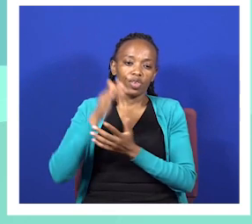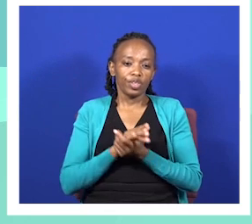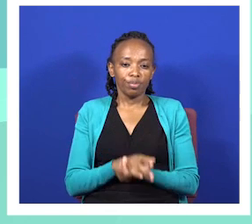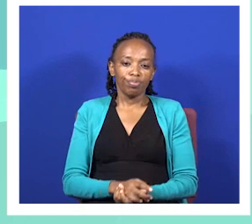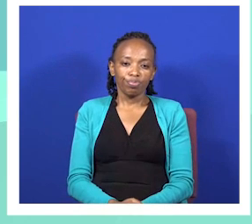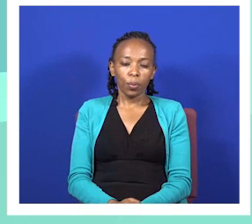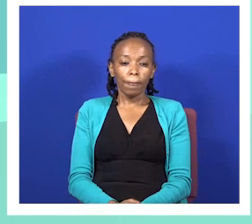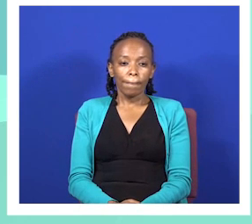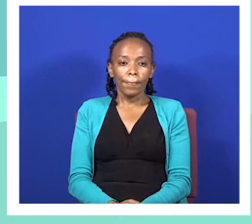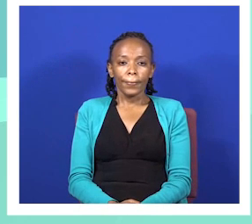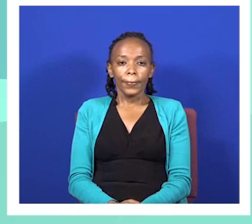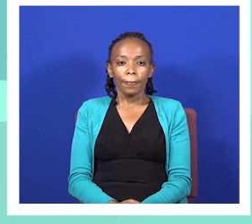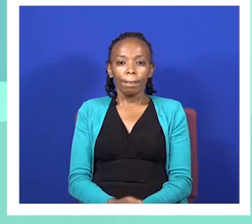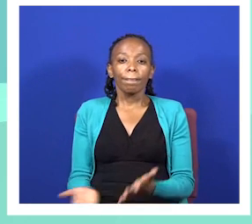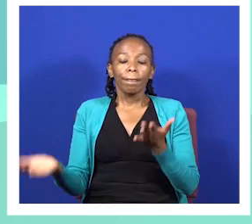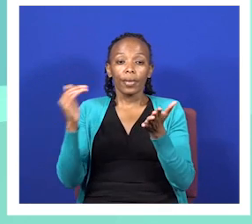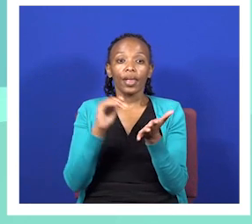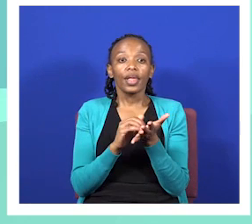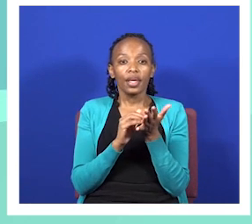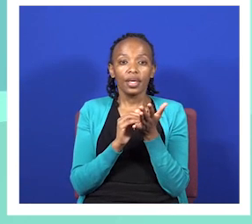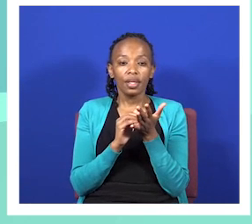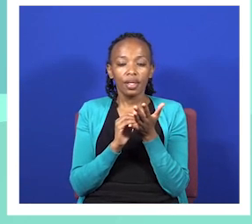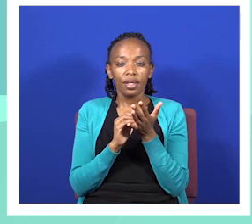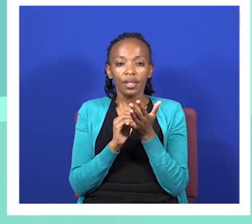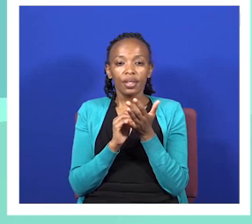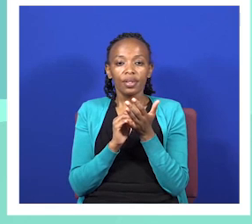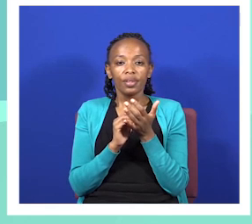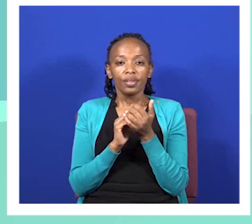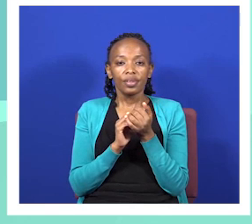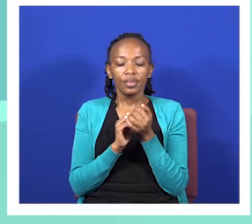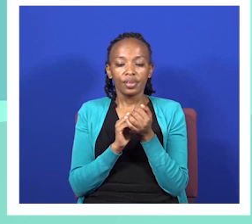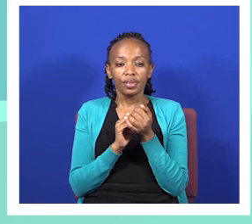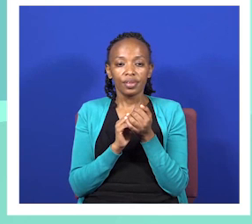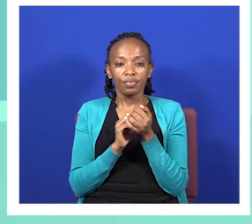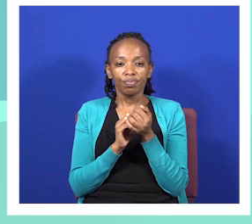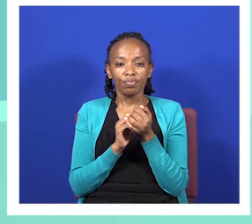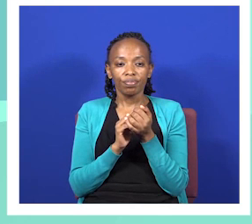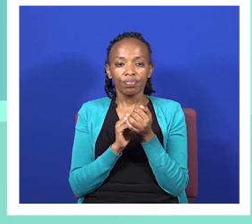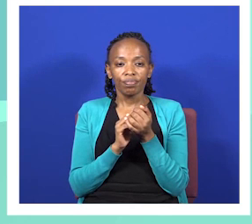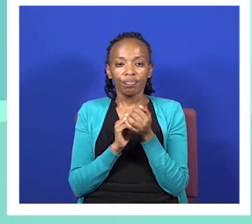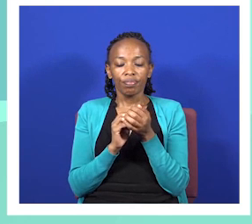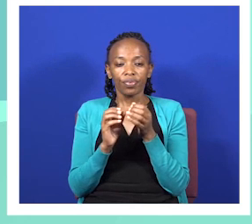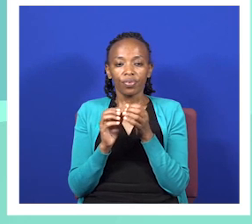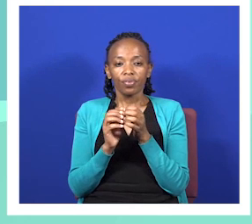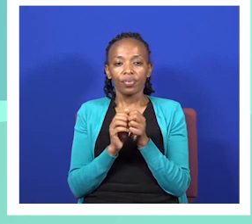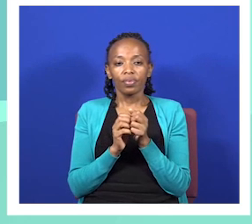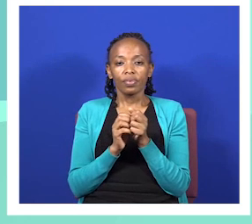children of God. Can we say it again? Can we say it again? Okay, let's try.